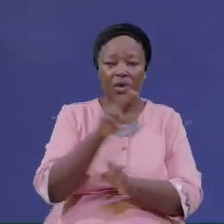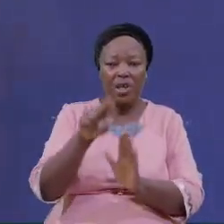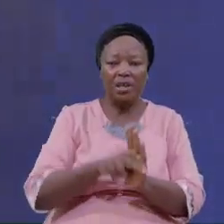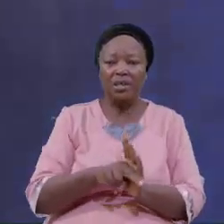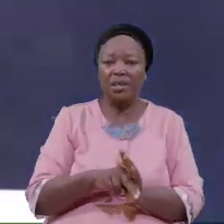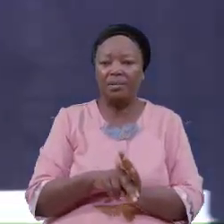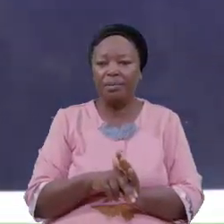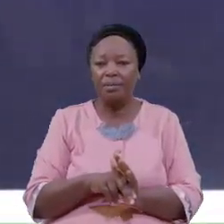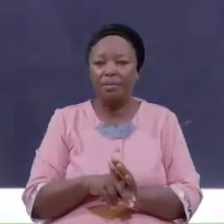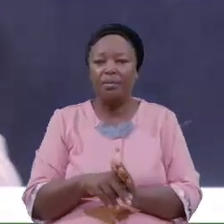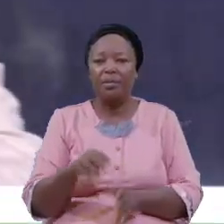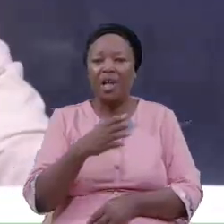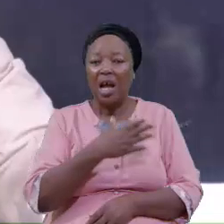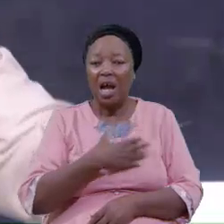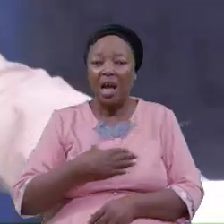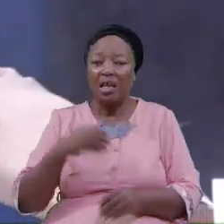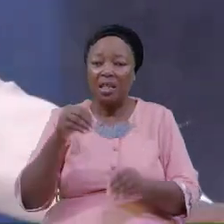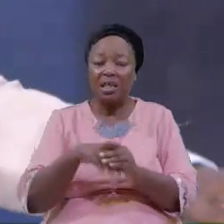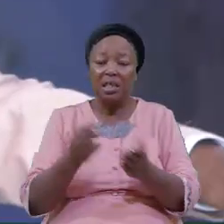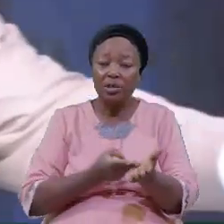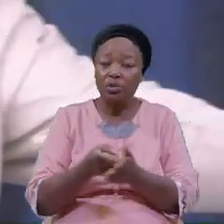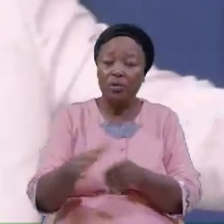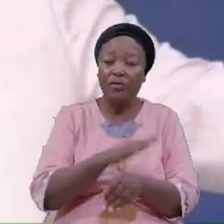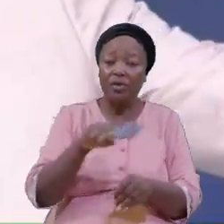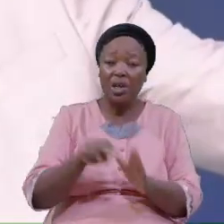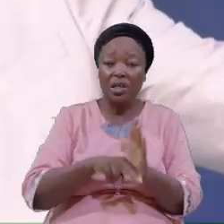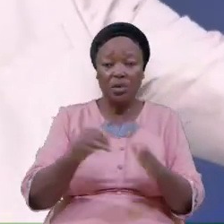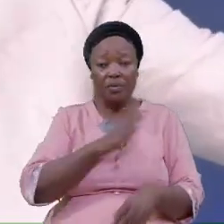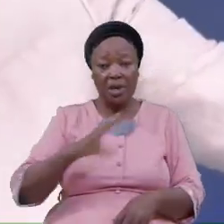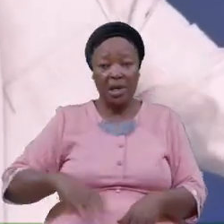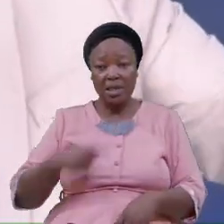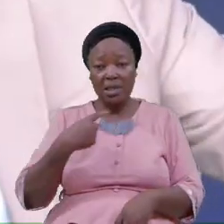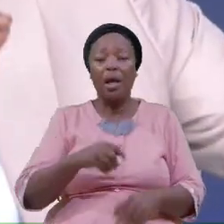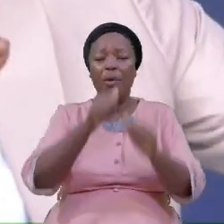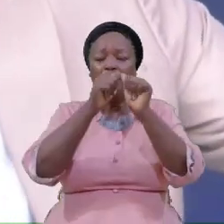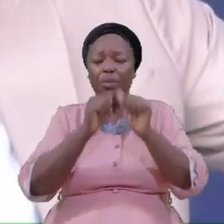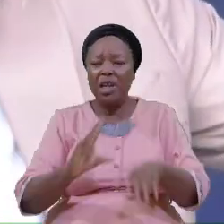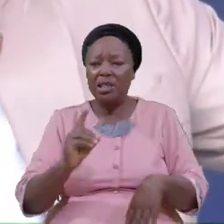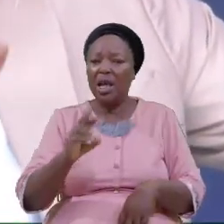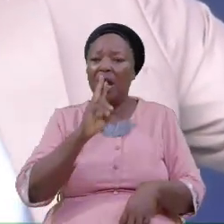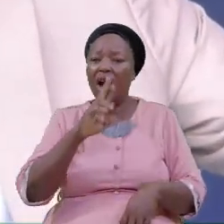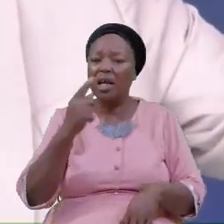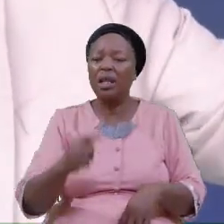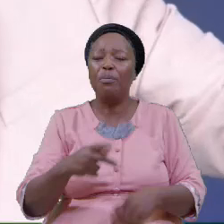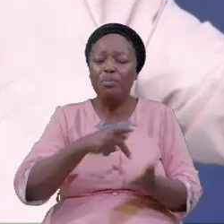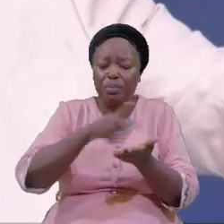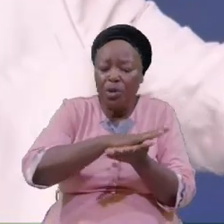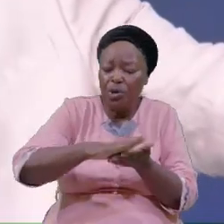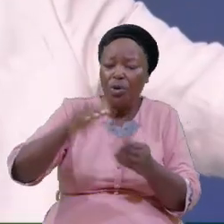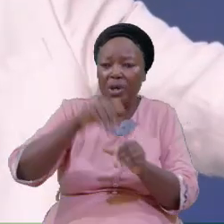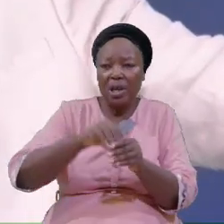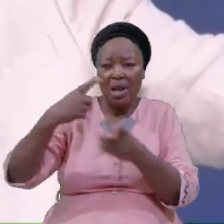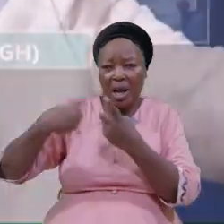And in the truthfulness of Christ, he said, blessed are the pure in heart, for they